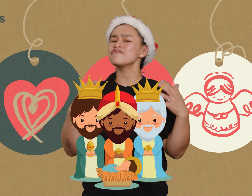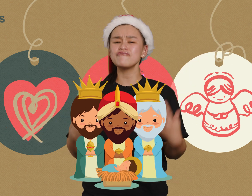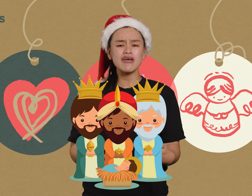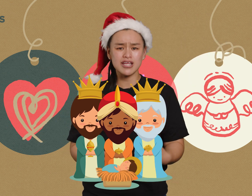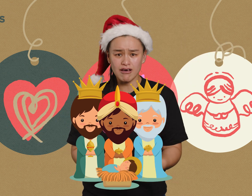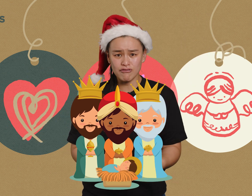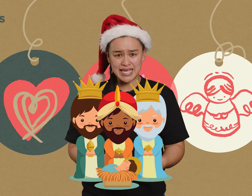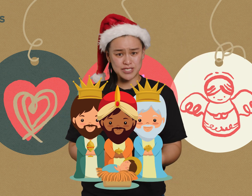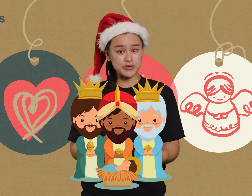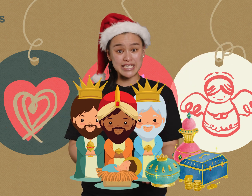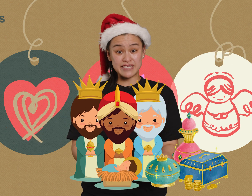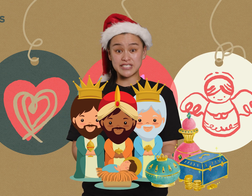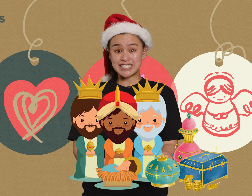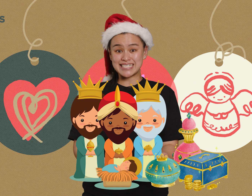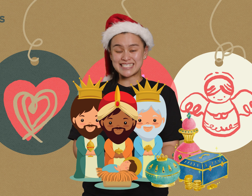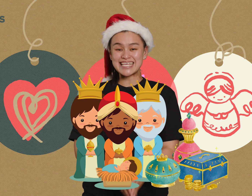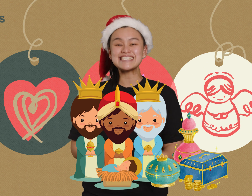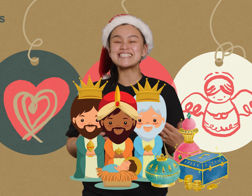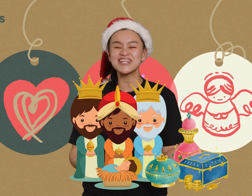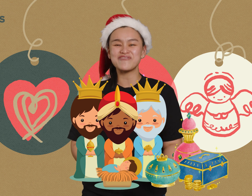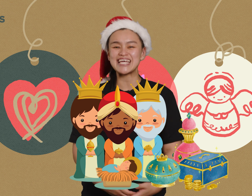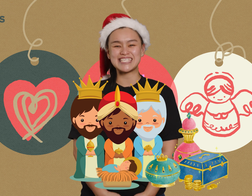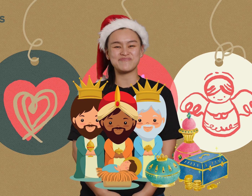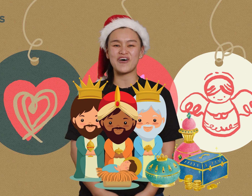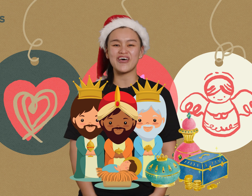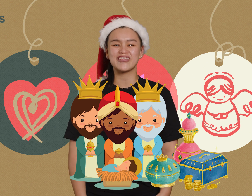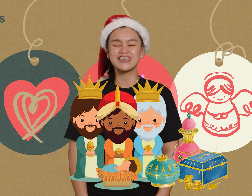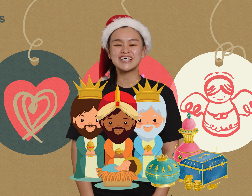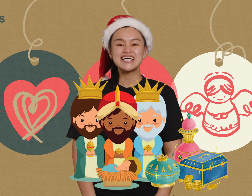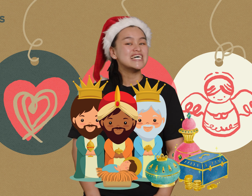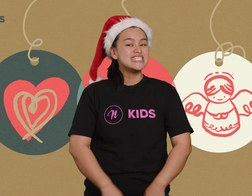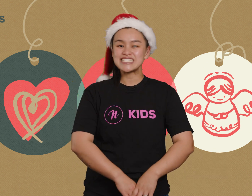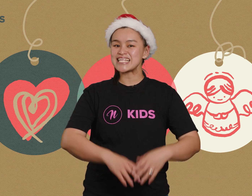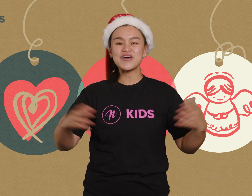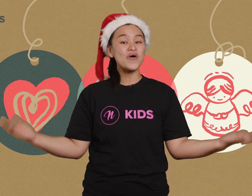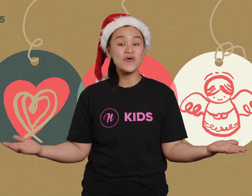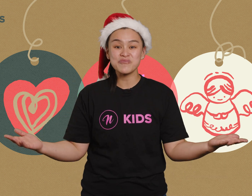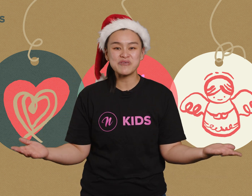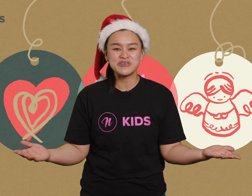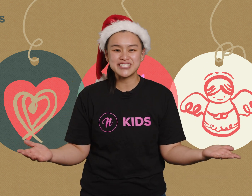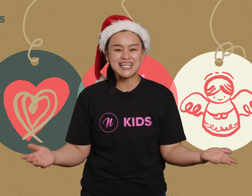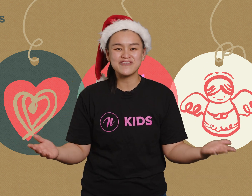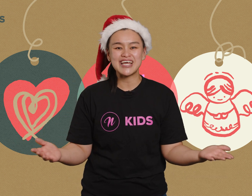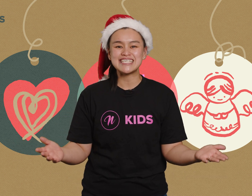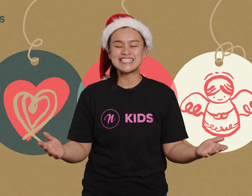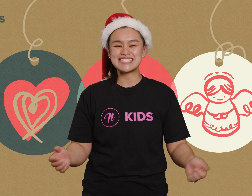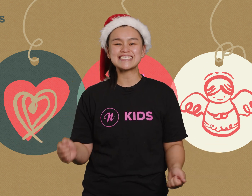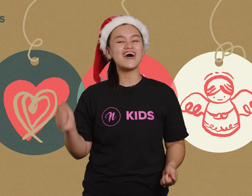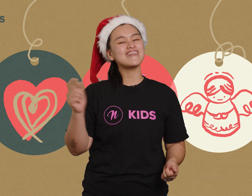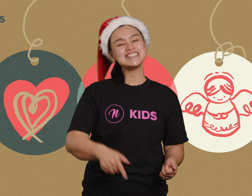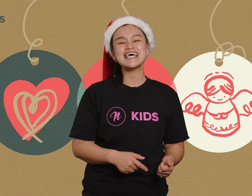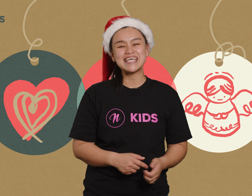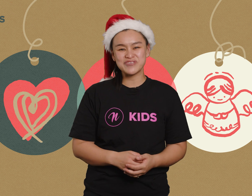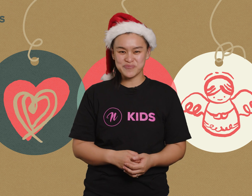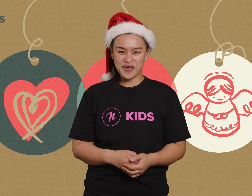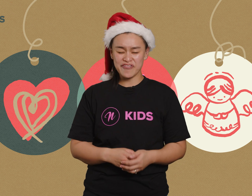traveled a very long way to bring gifts to Jesus and celebrate his birth. just like all the people who celebrated Jesus